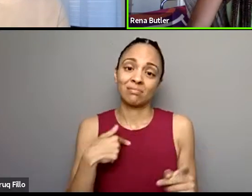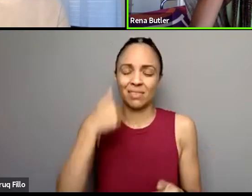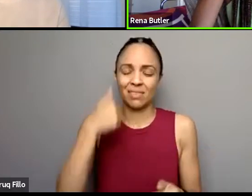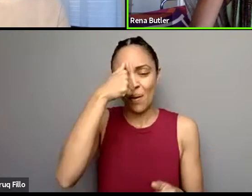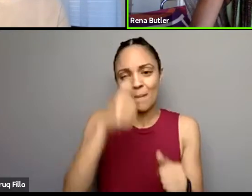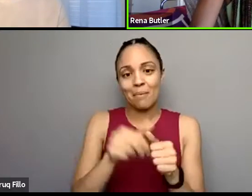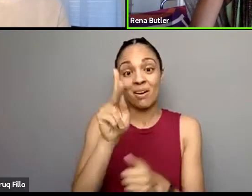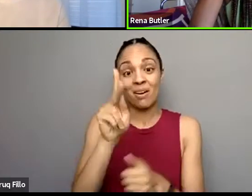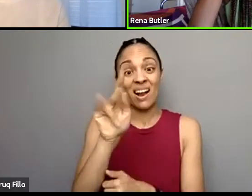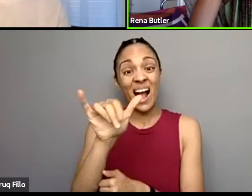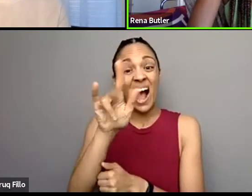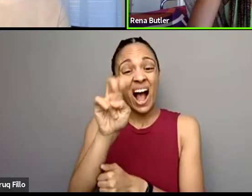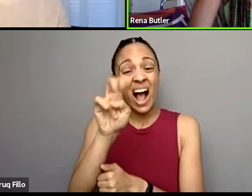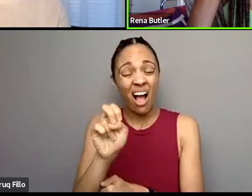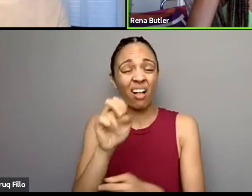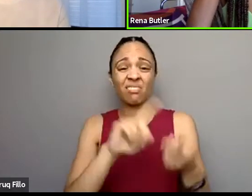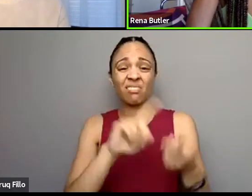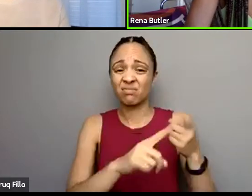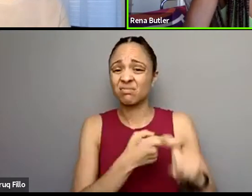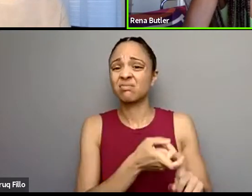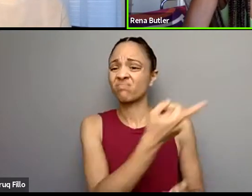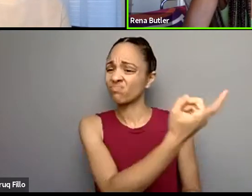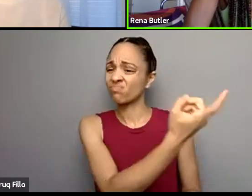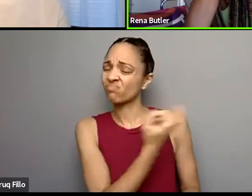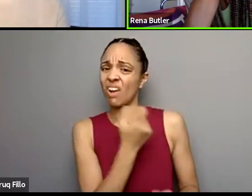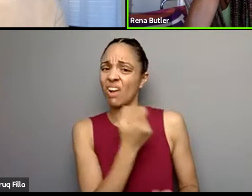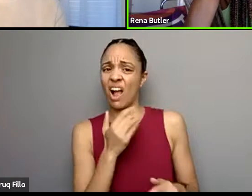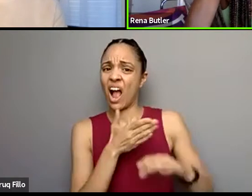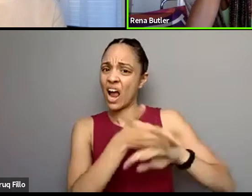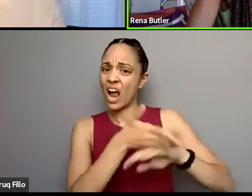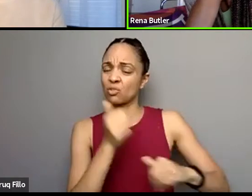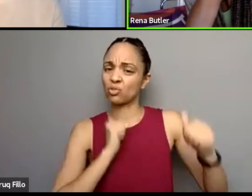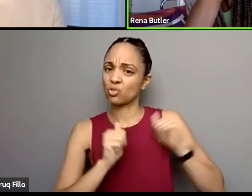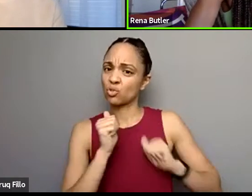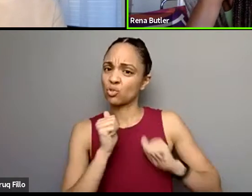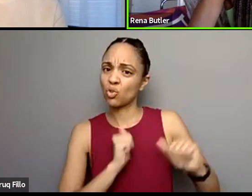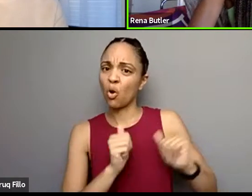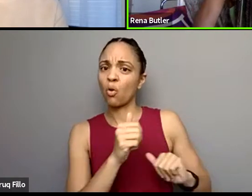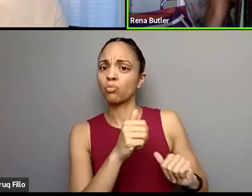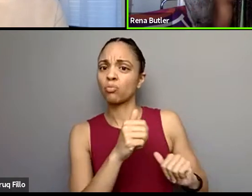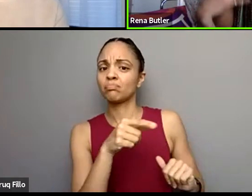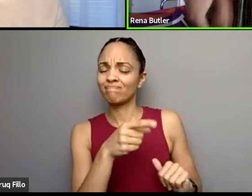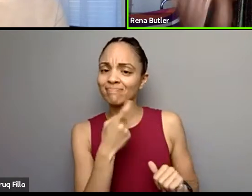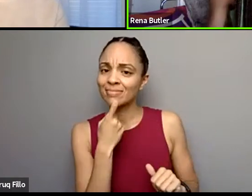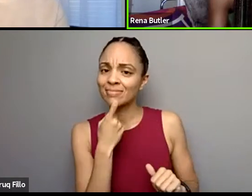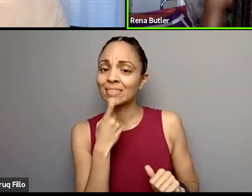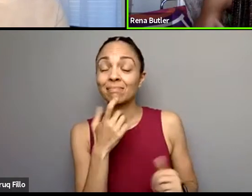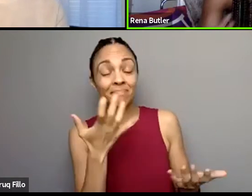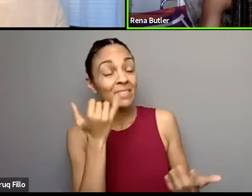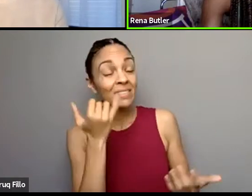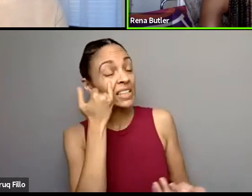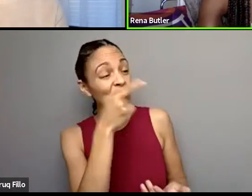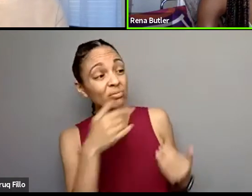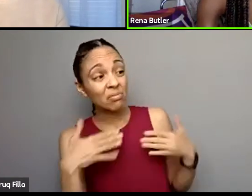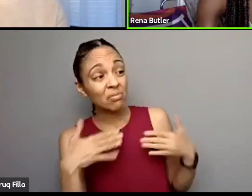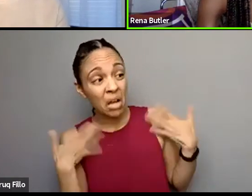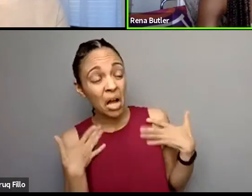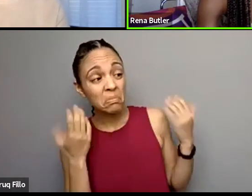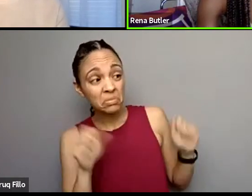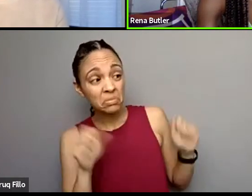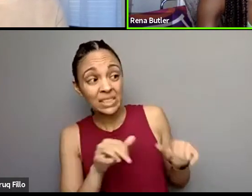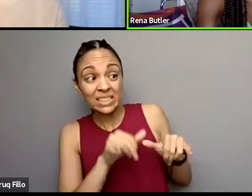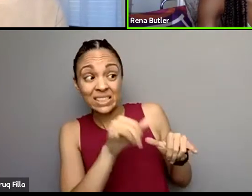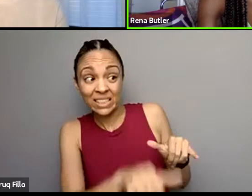here, stay here. But I think you should try mixing it up a bit. You know, him being a friend, an older brother,